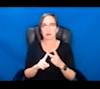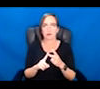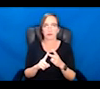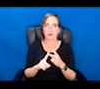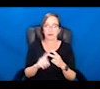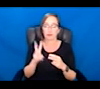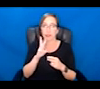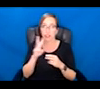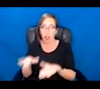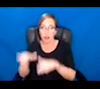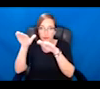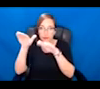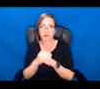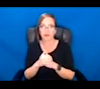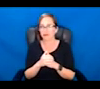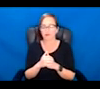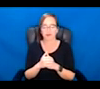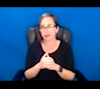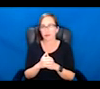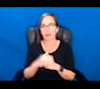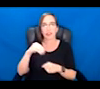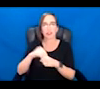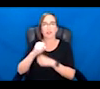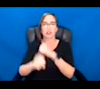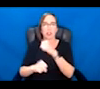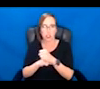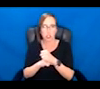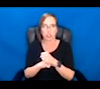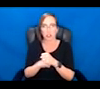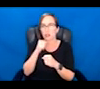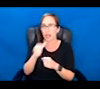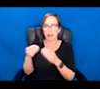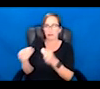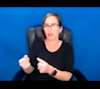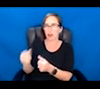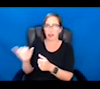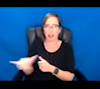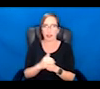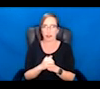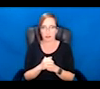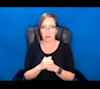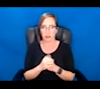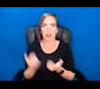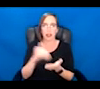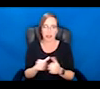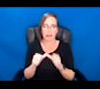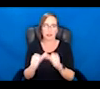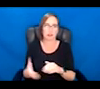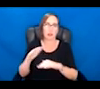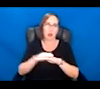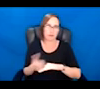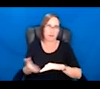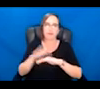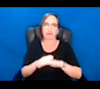factors are the least likely to actually be protected by infrastructure. So again, it continues to compound and leave communities